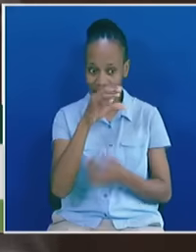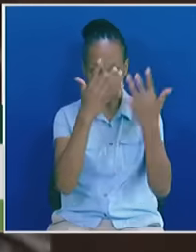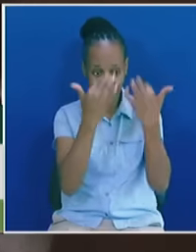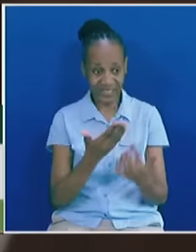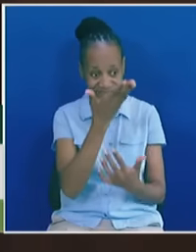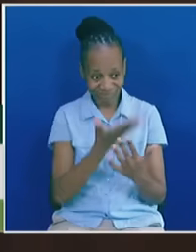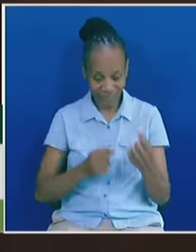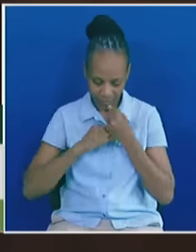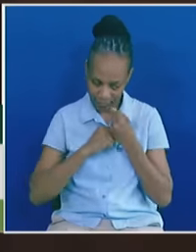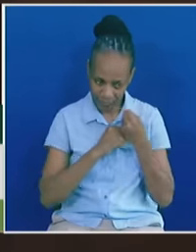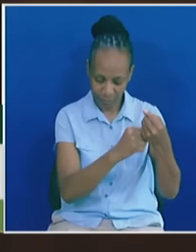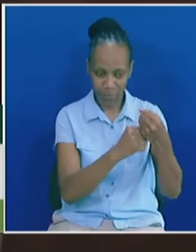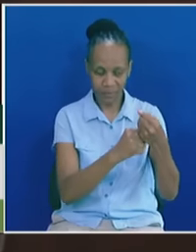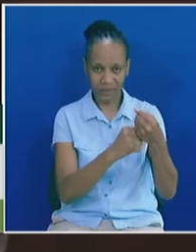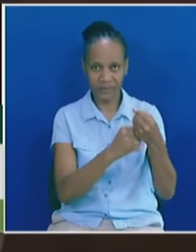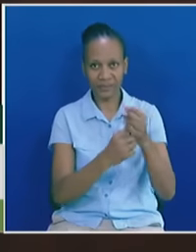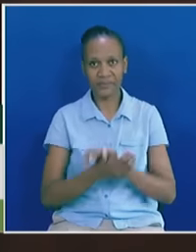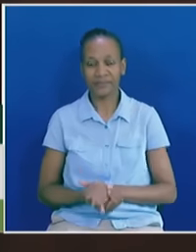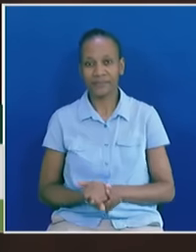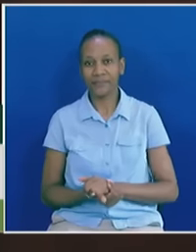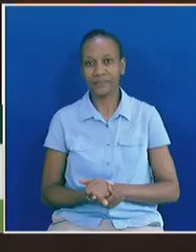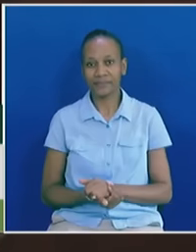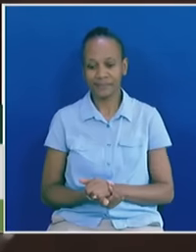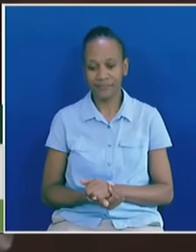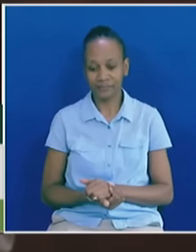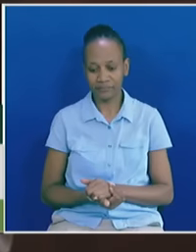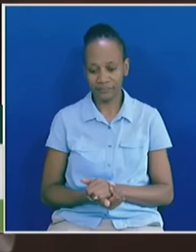budget on state security.